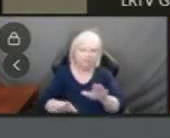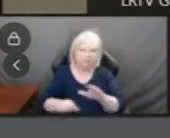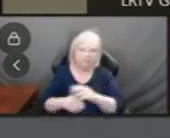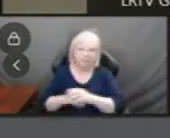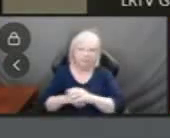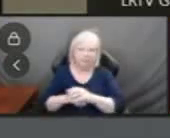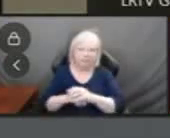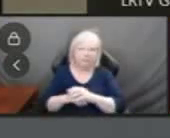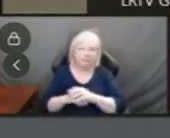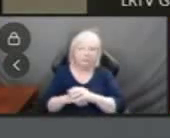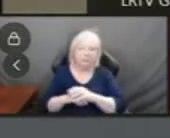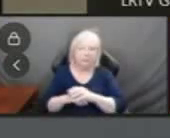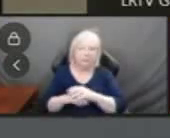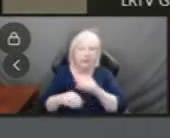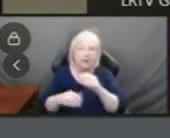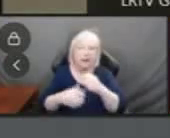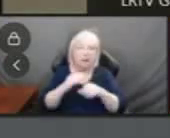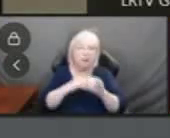In I-2.